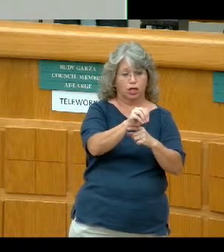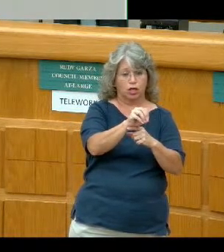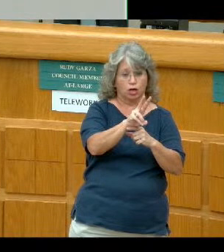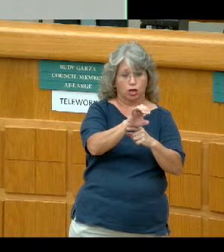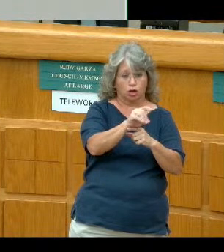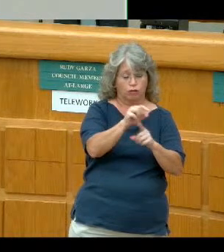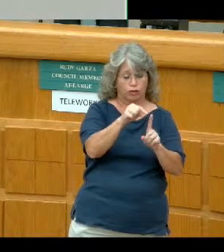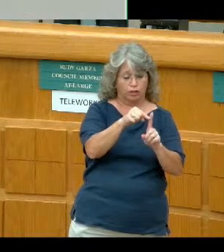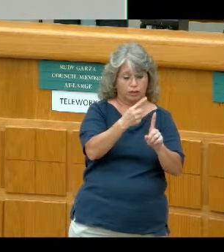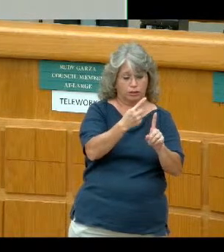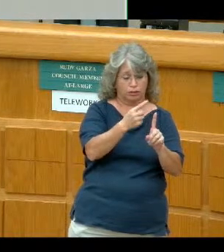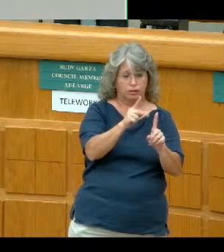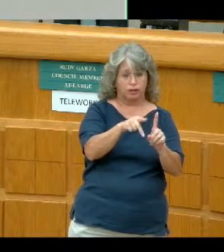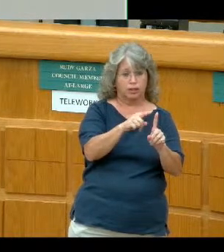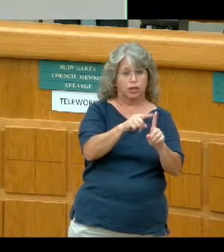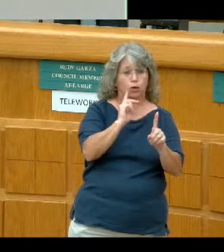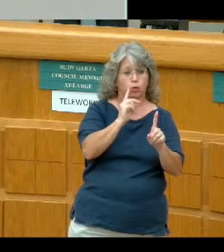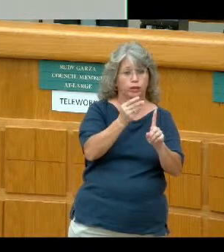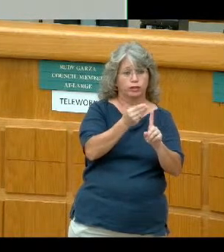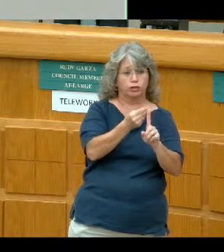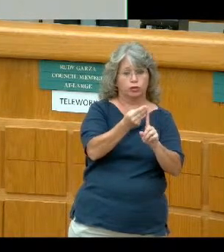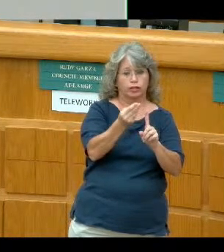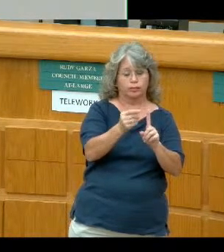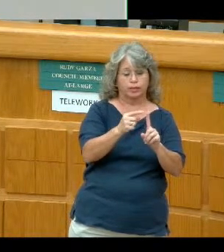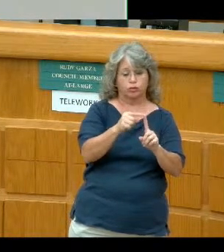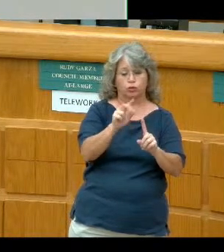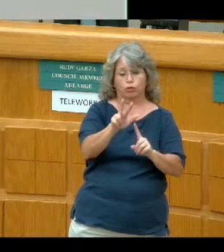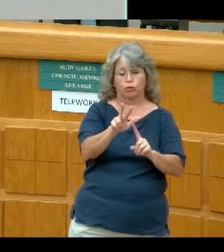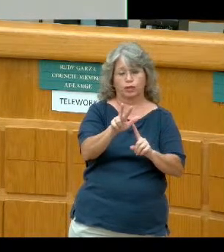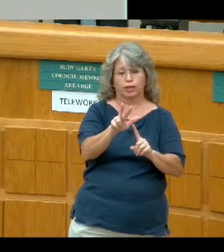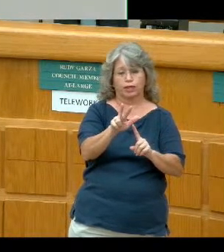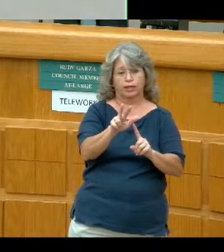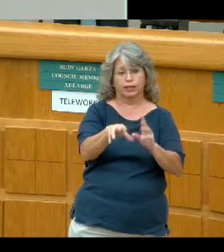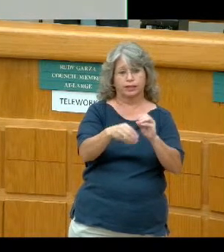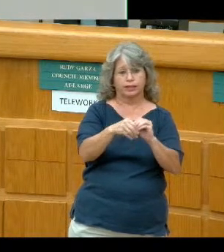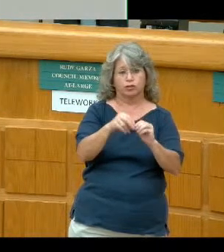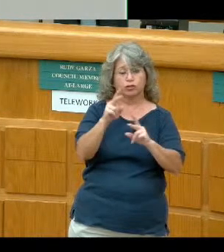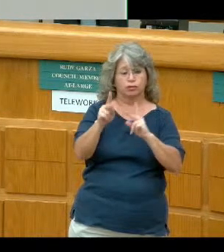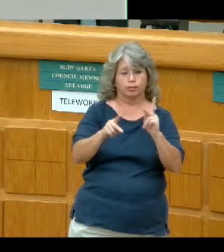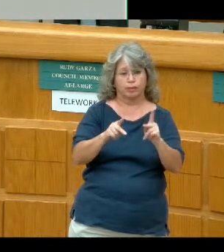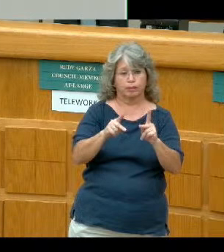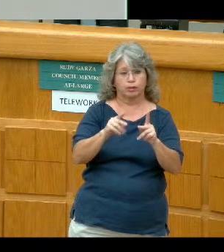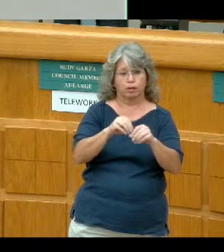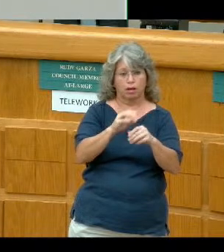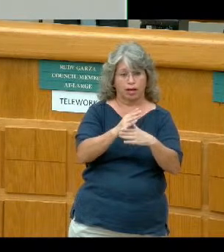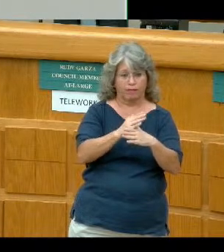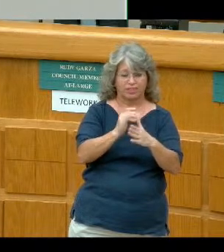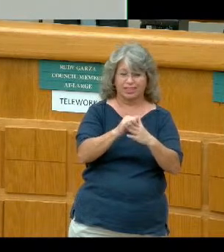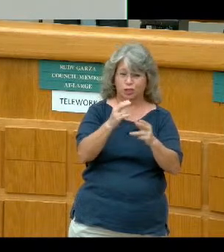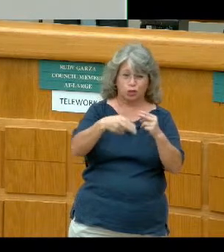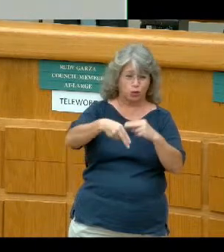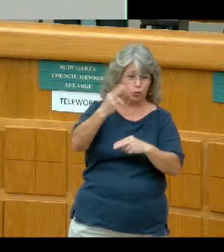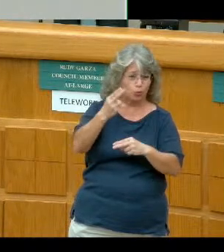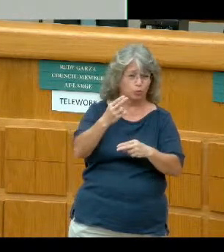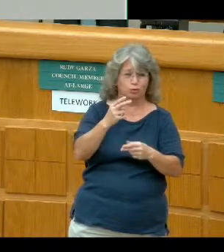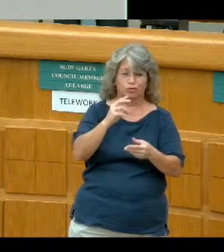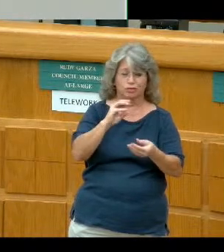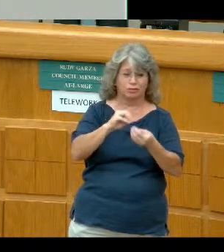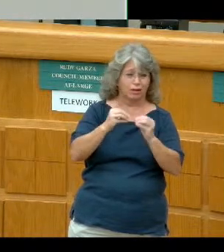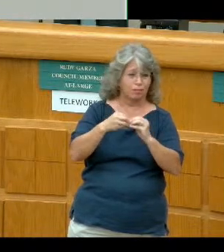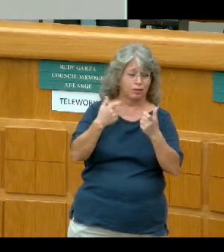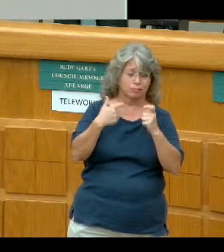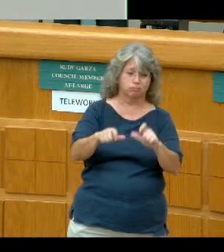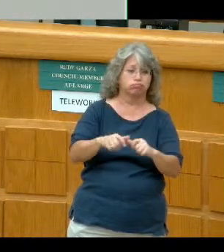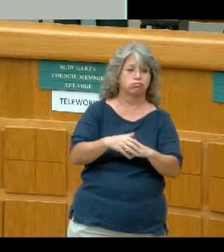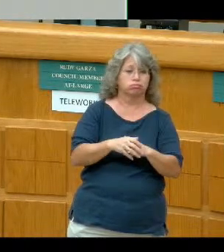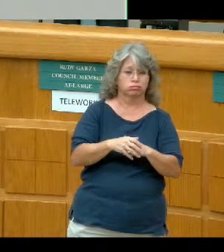very well when that 1 person that got infected was transmitting to 3.2 additional people on average, which is a huge, huge number. It's